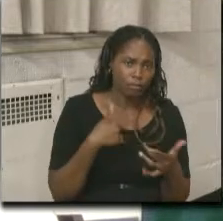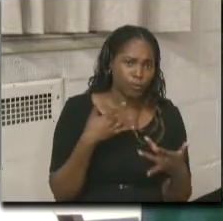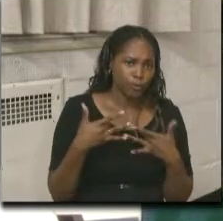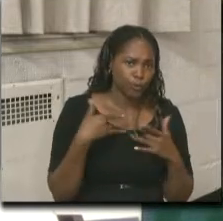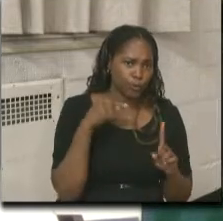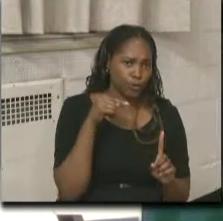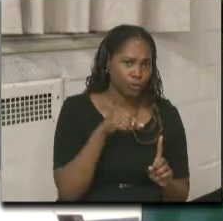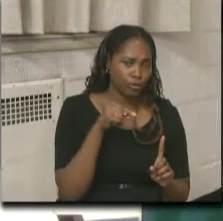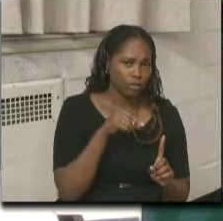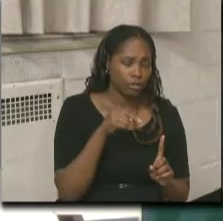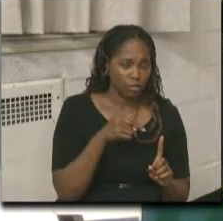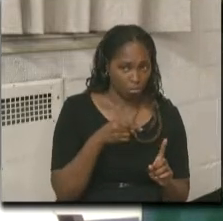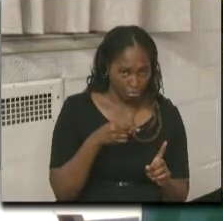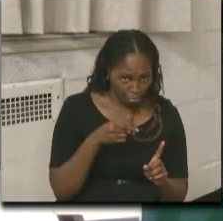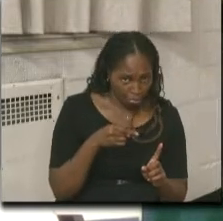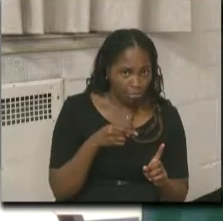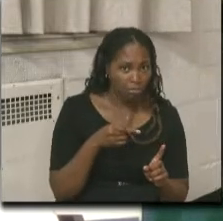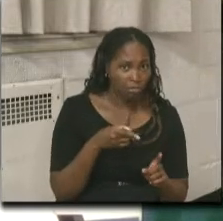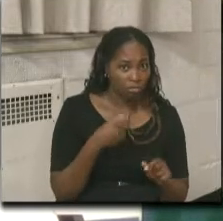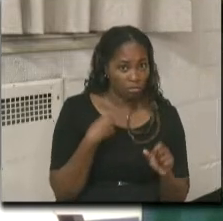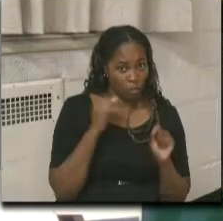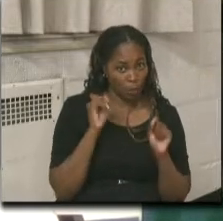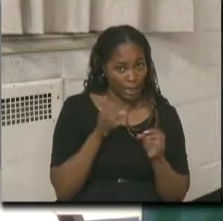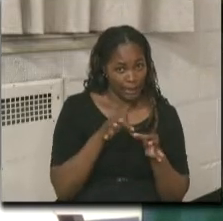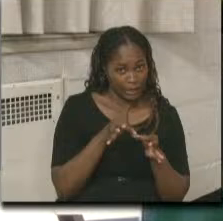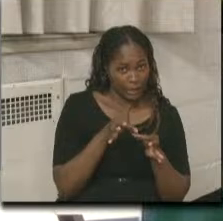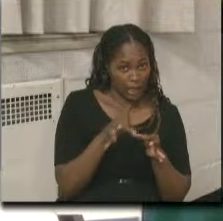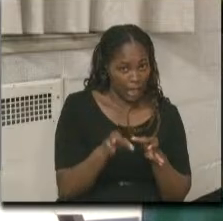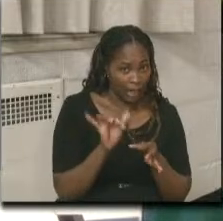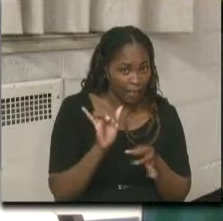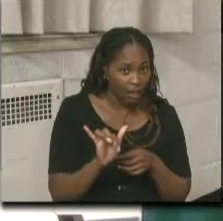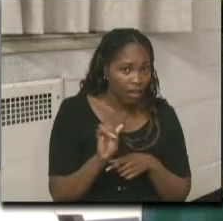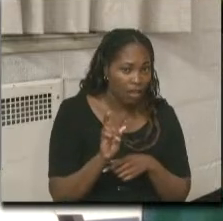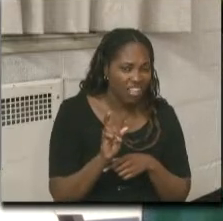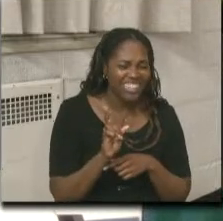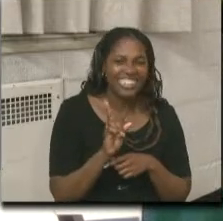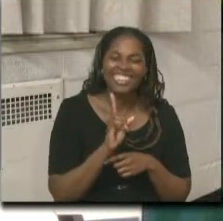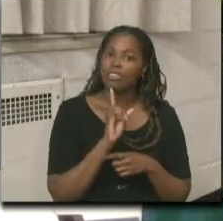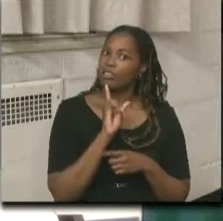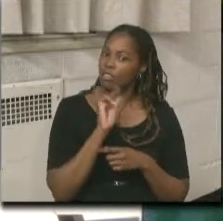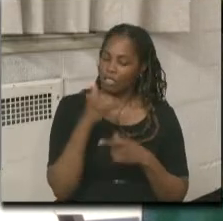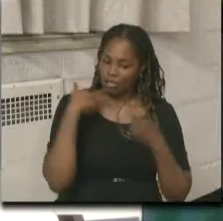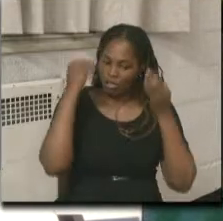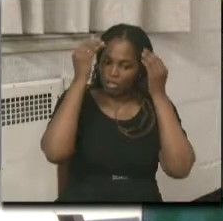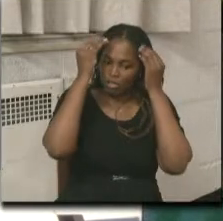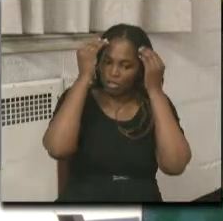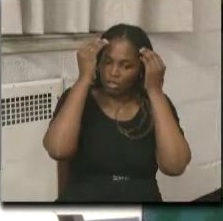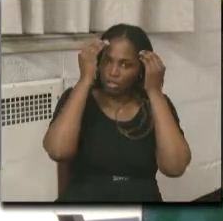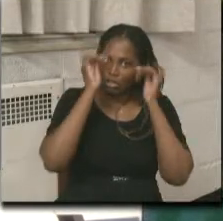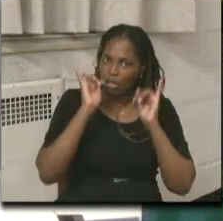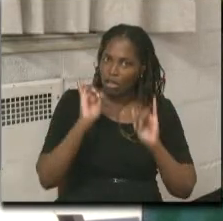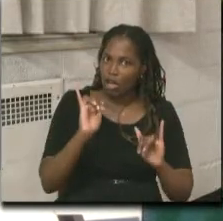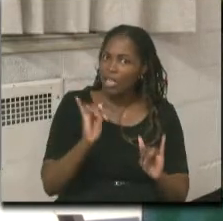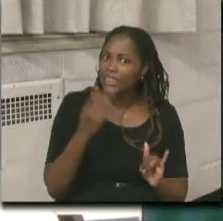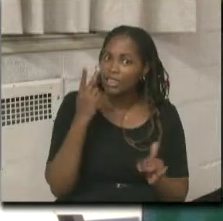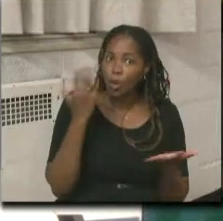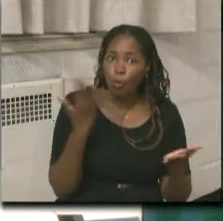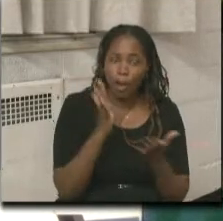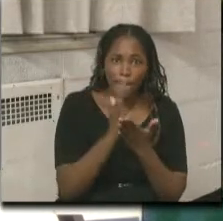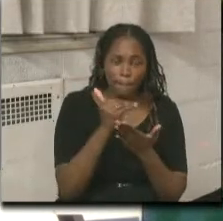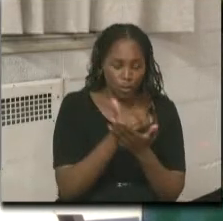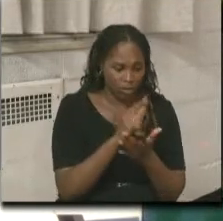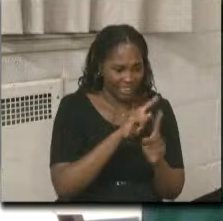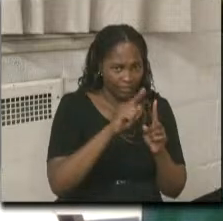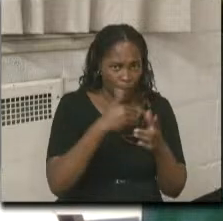is I'm looking to see if we can delay it. It's really inside of my mind that looking at all of the things we have on our budget